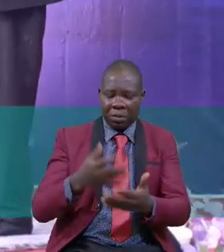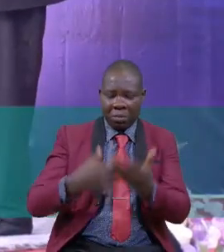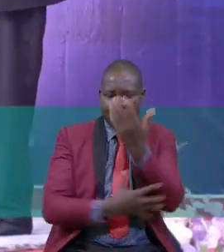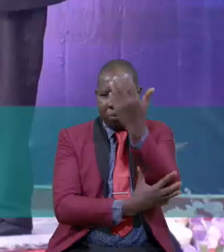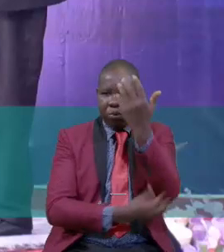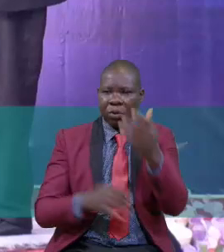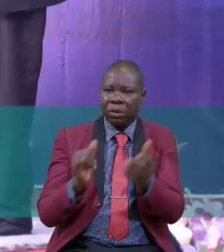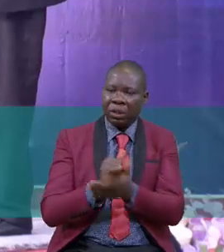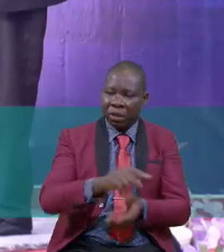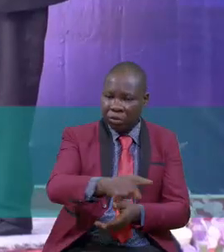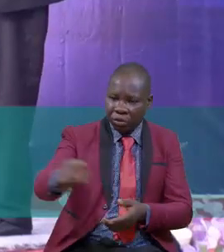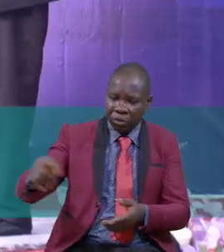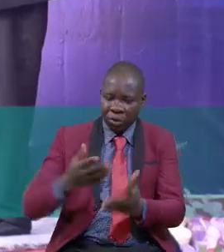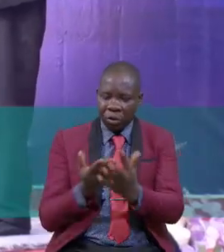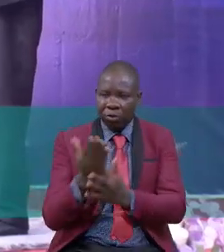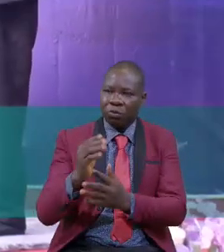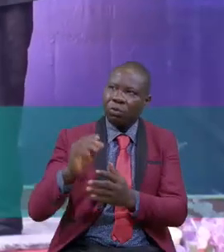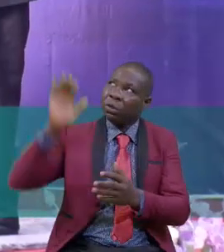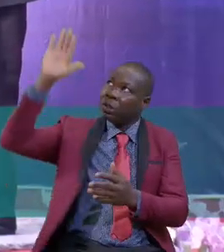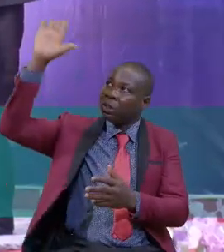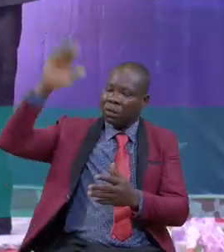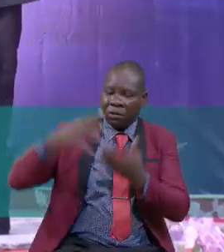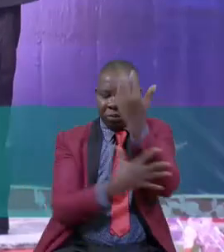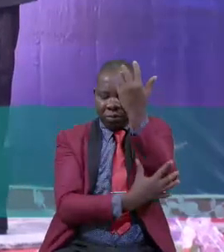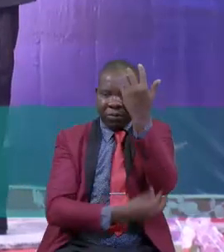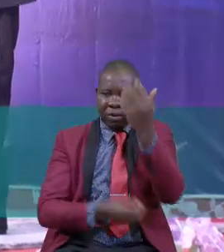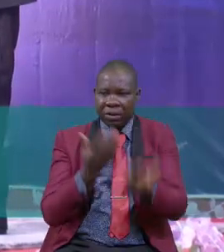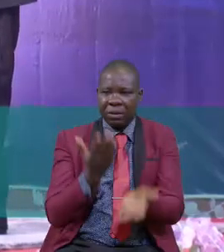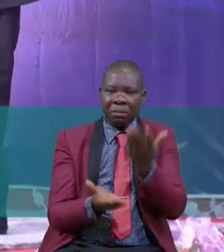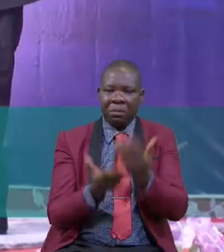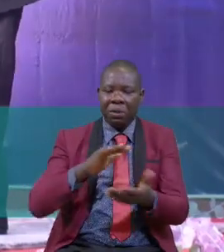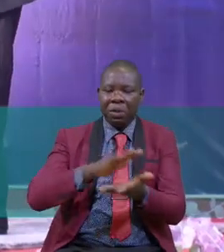his poverty might become rich.